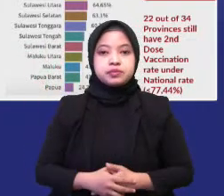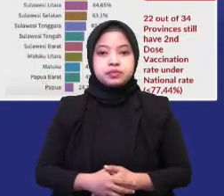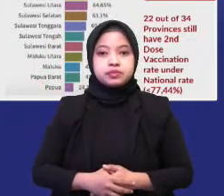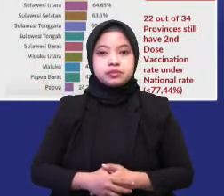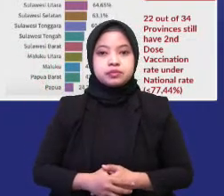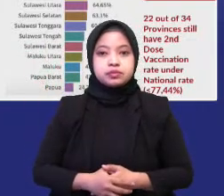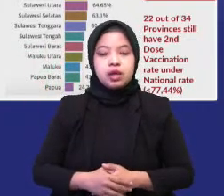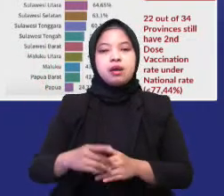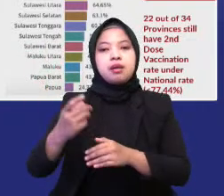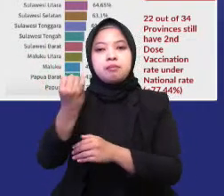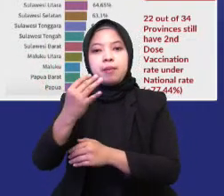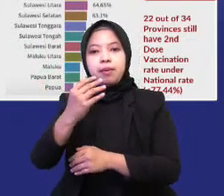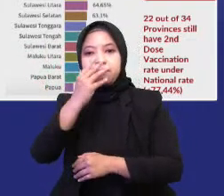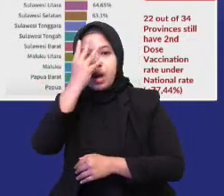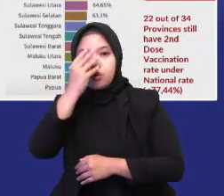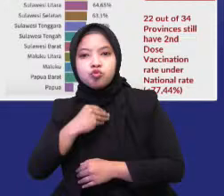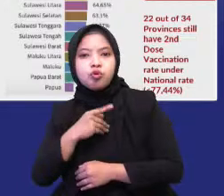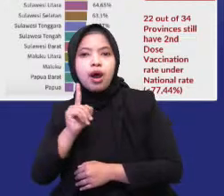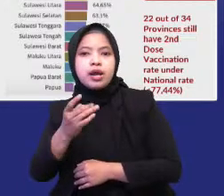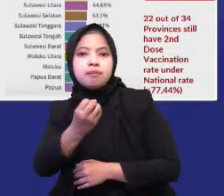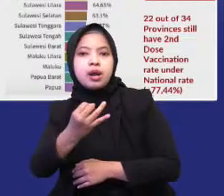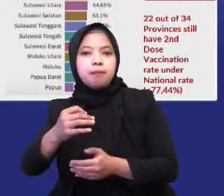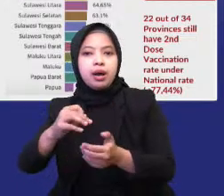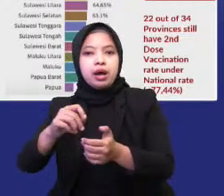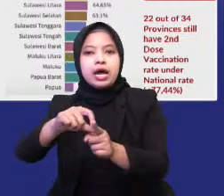98.3%, and Maluku